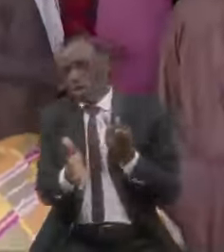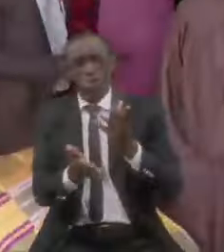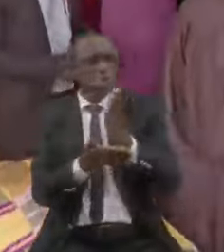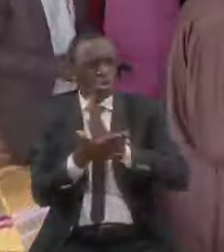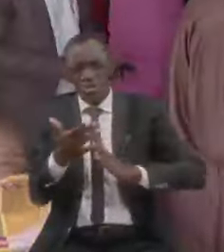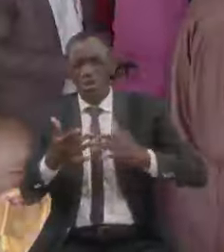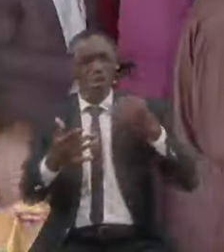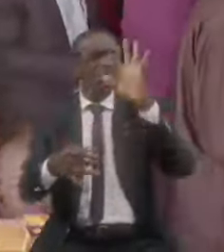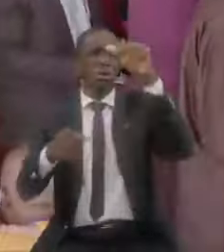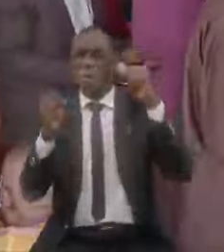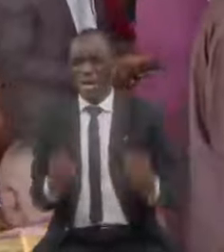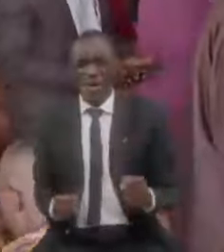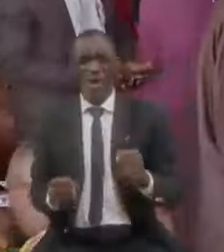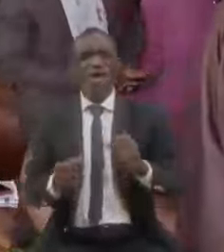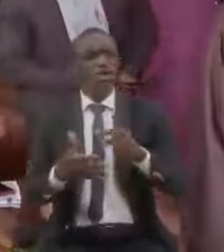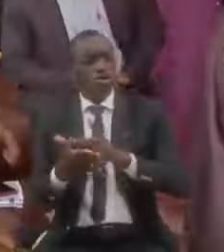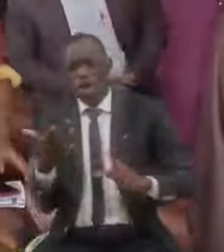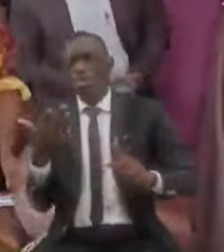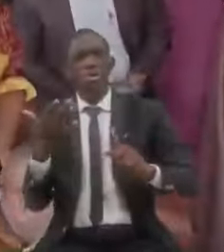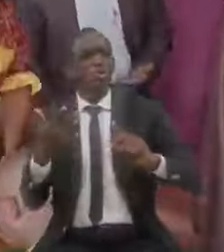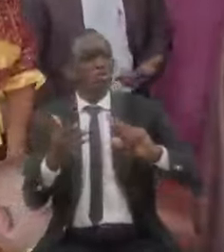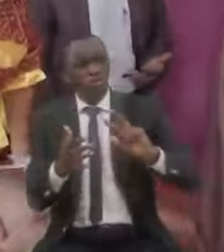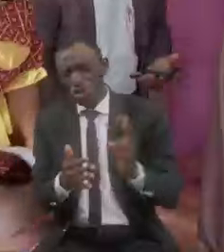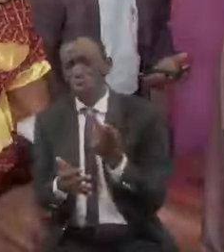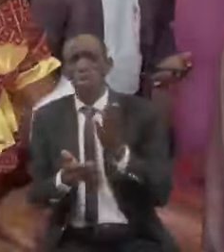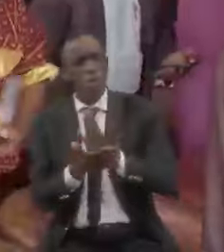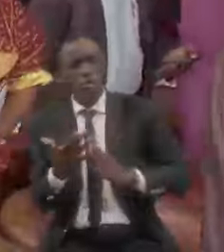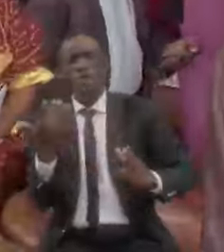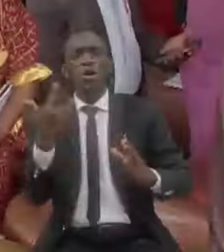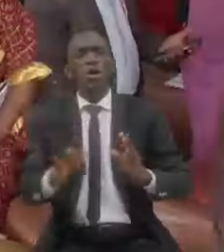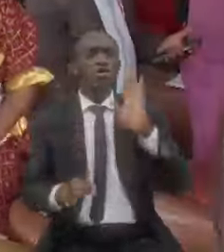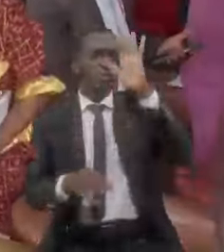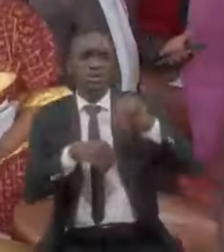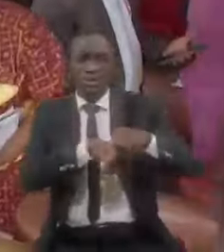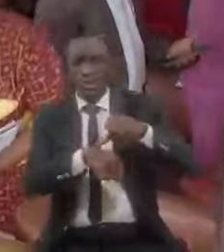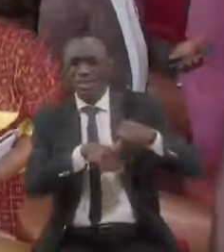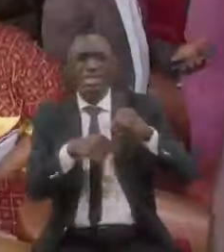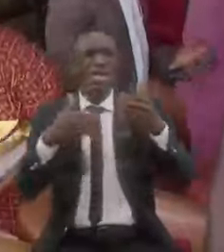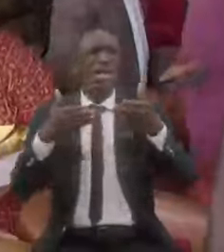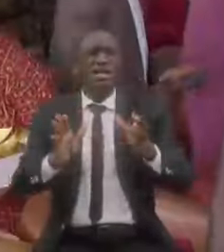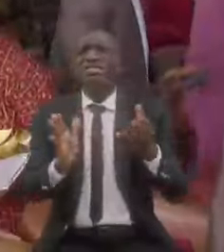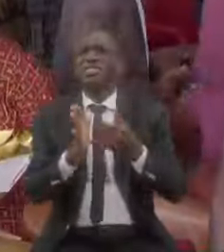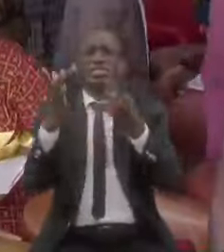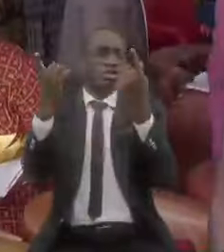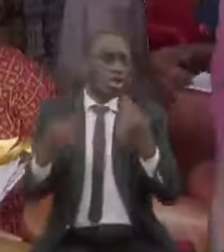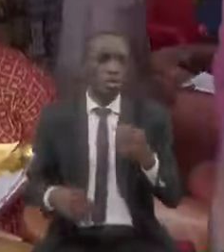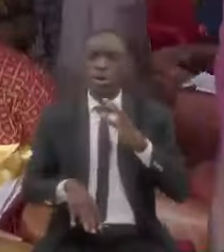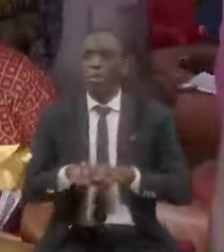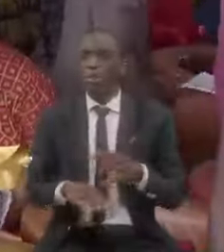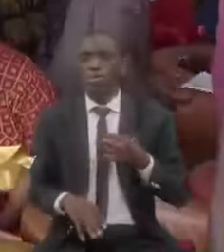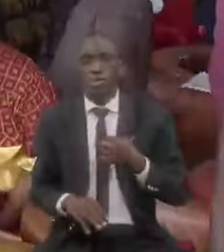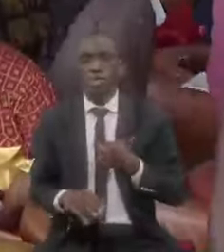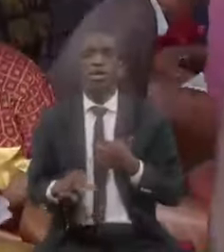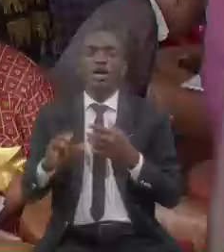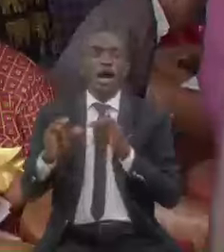portion. Lord, the double portion. Let it come upon me. You are ready for a